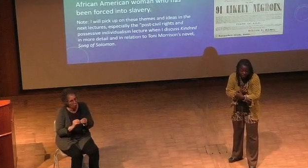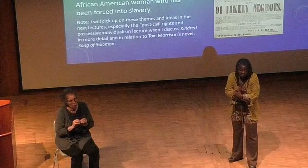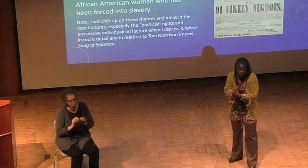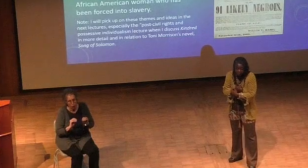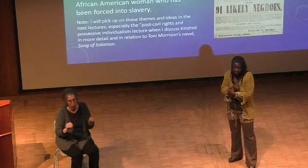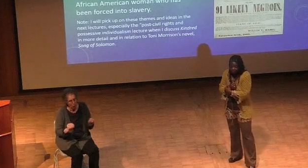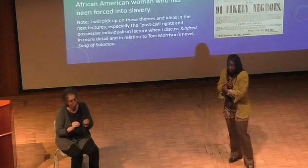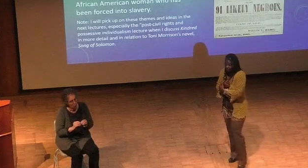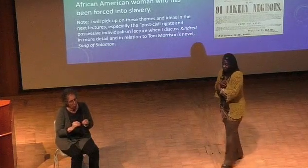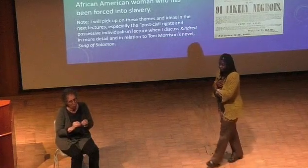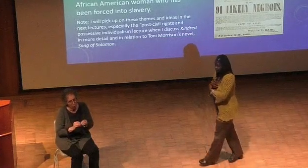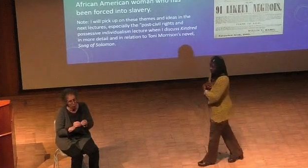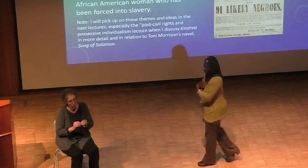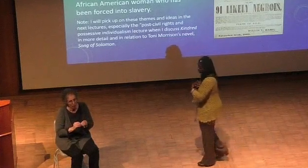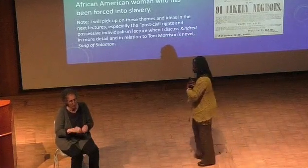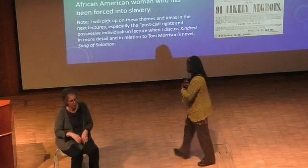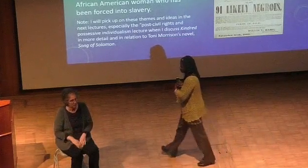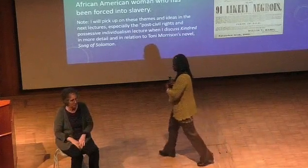more.